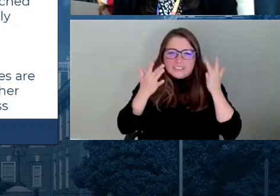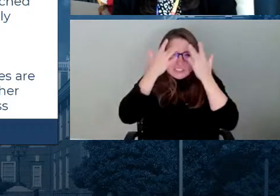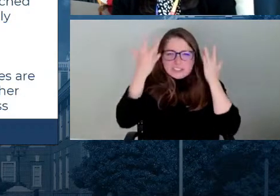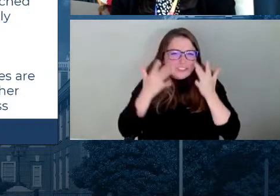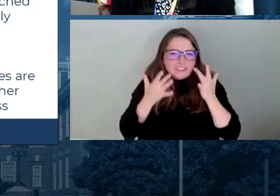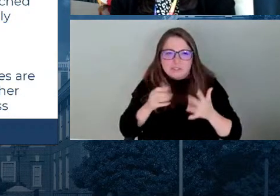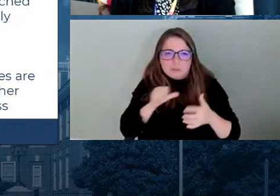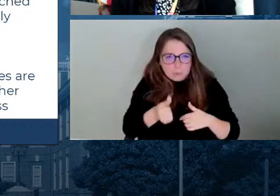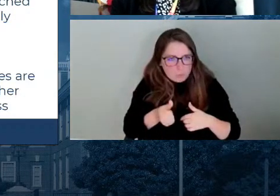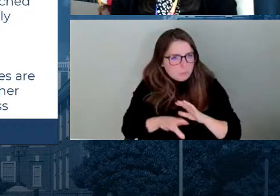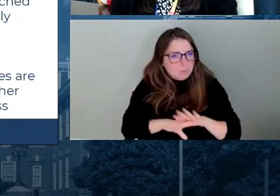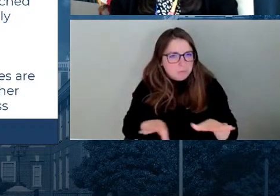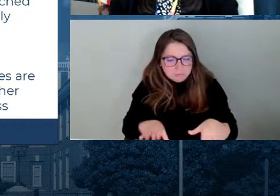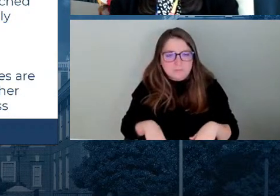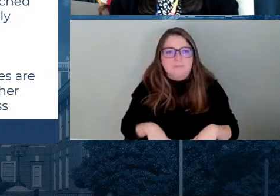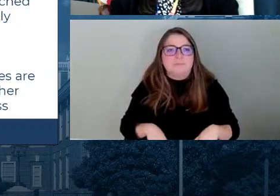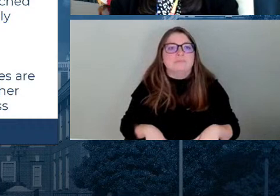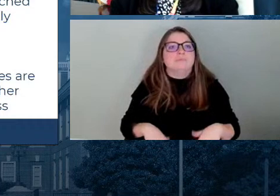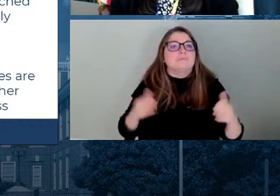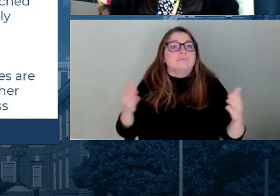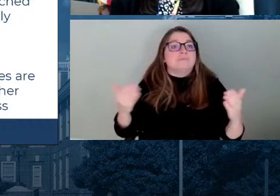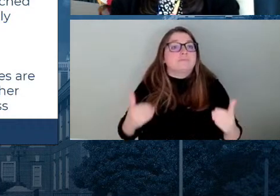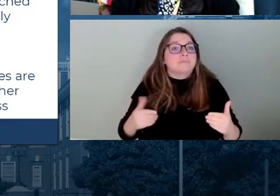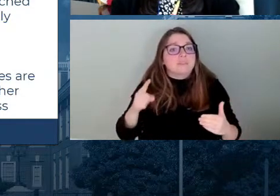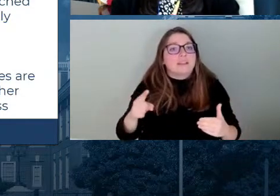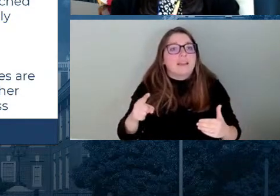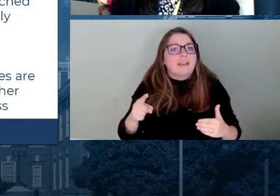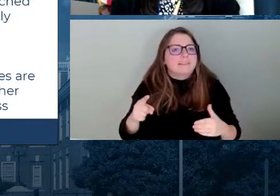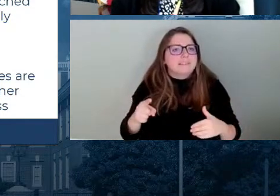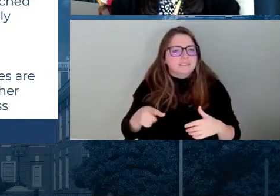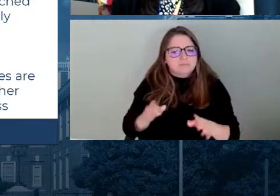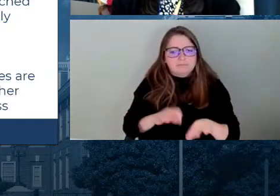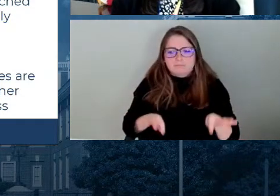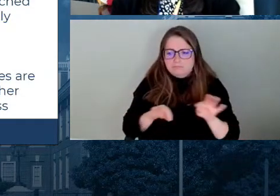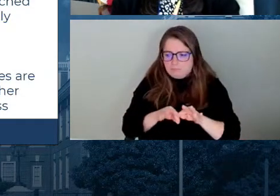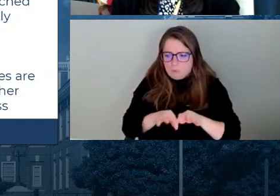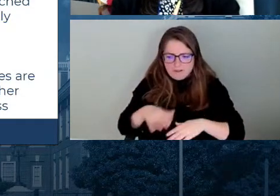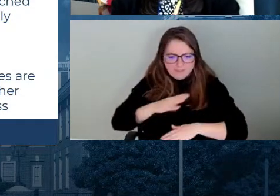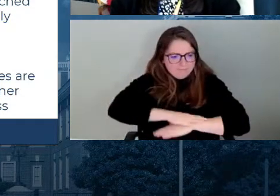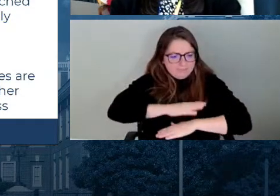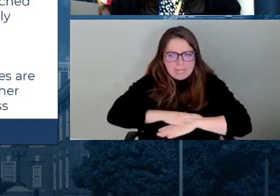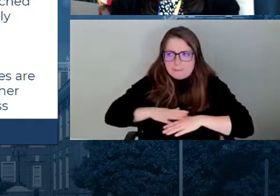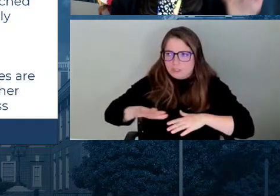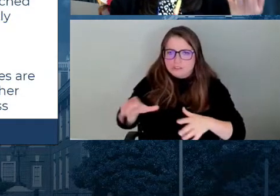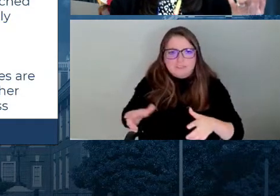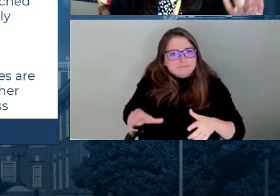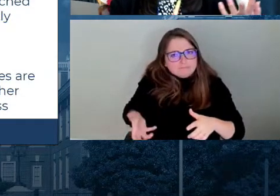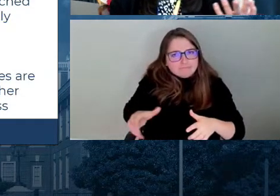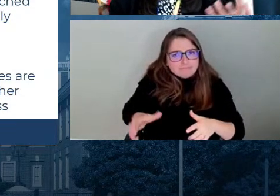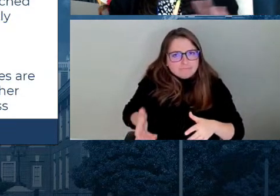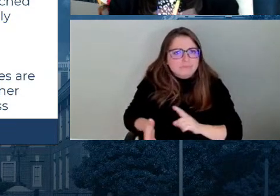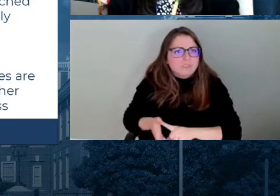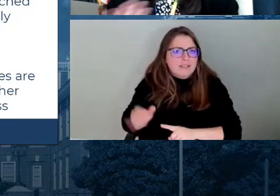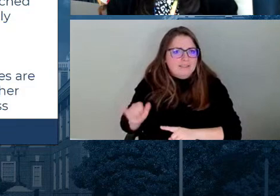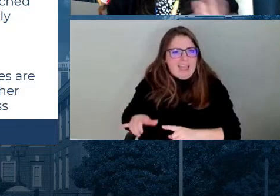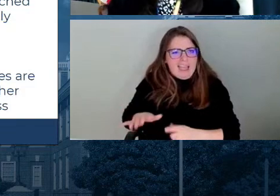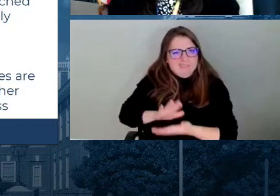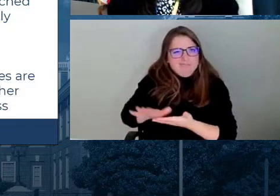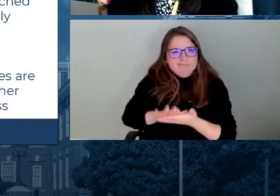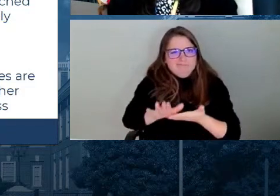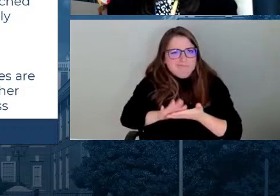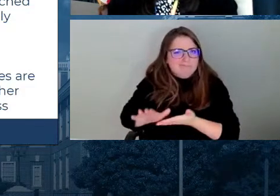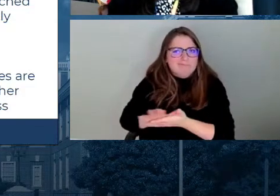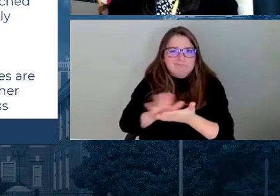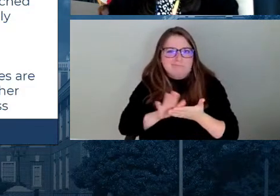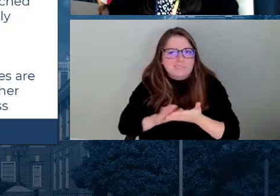last a very long time. Also want to lean into, again, increasing ventilation. I know it's cold out there, opening a window, having that